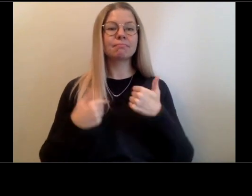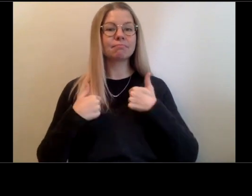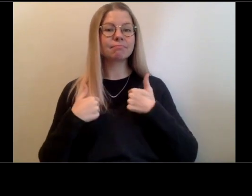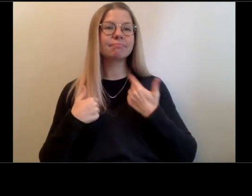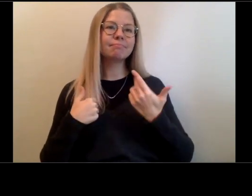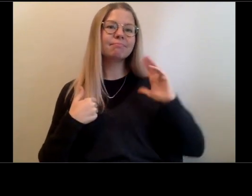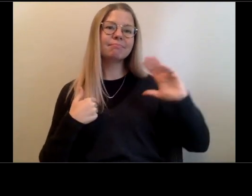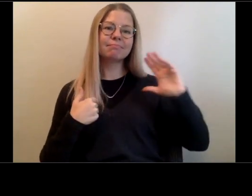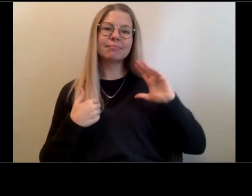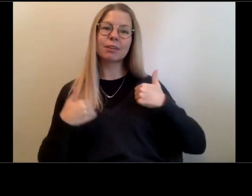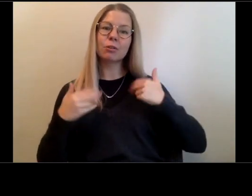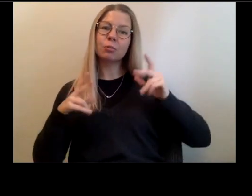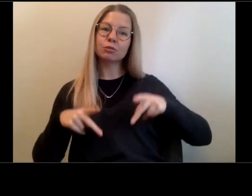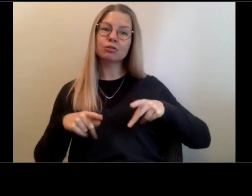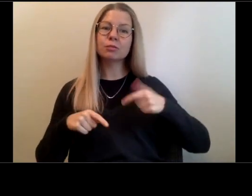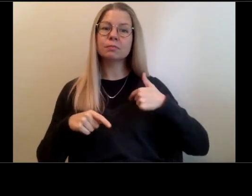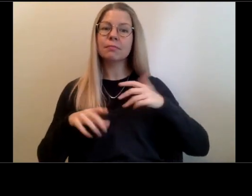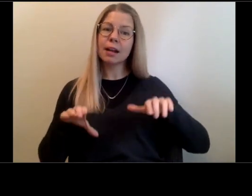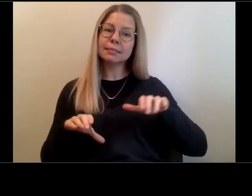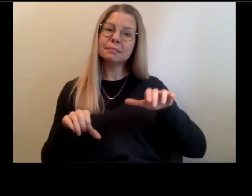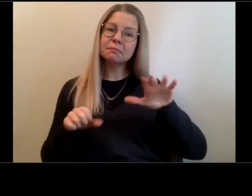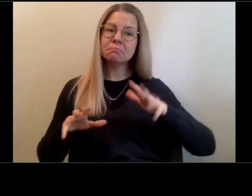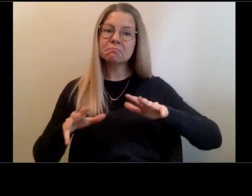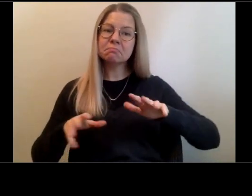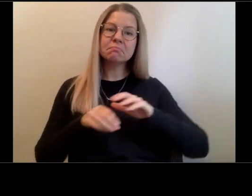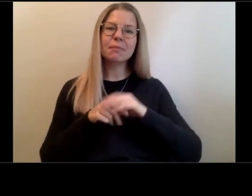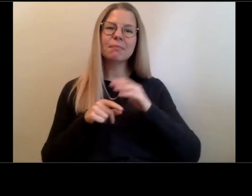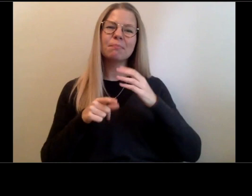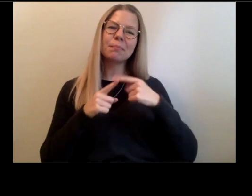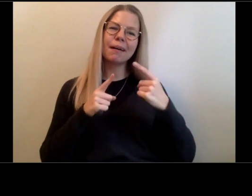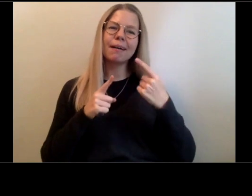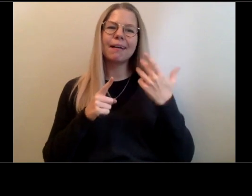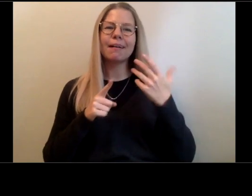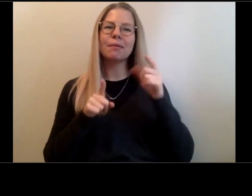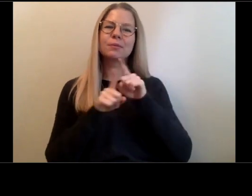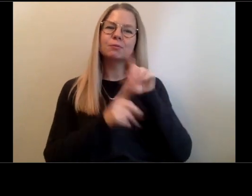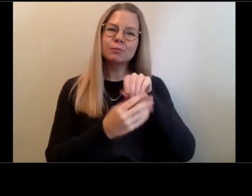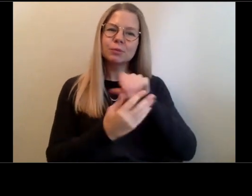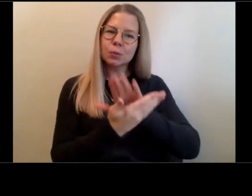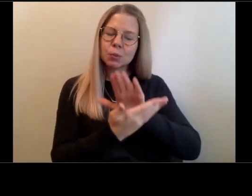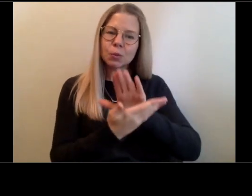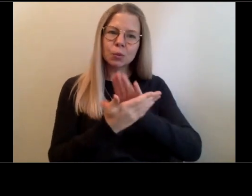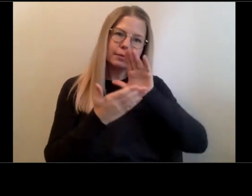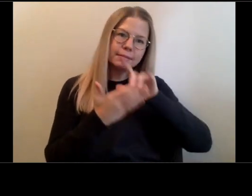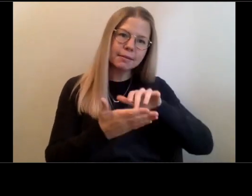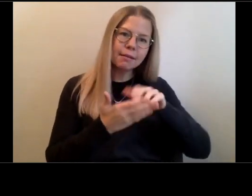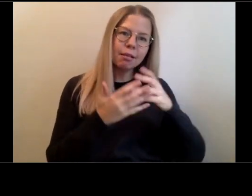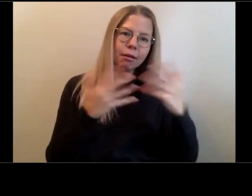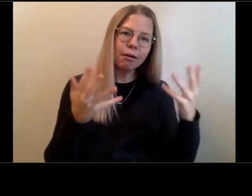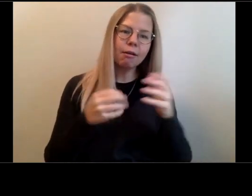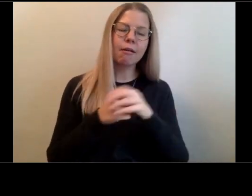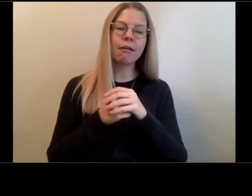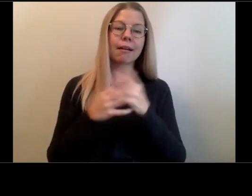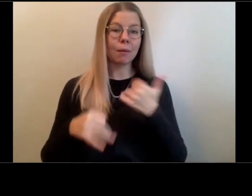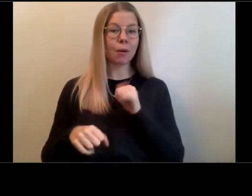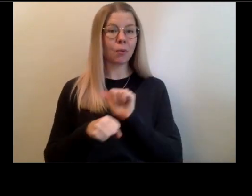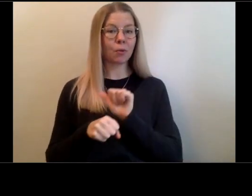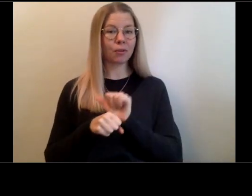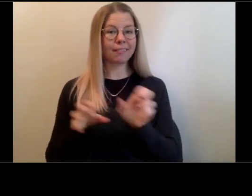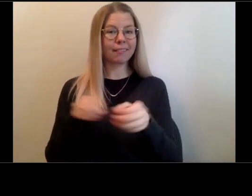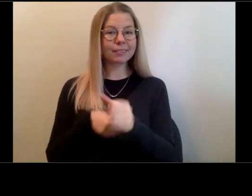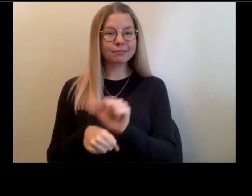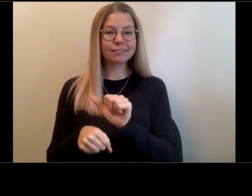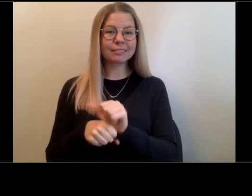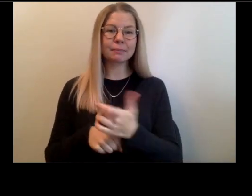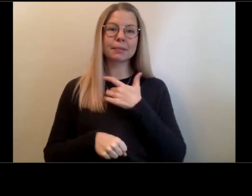person, but then I went to school and I spent my time studying, and I work in an office where I'm in a chair and my neck's